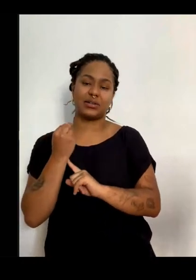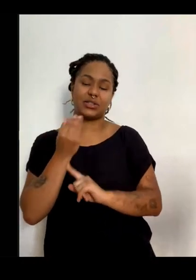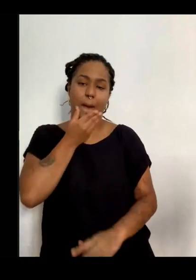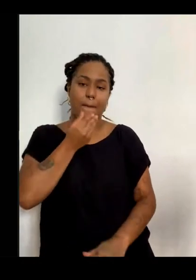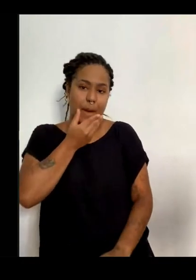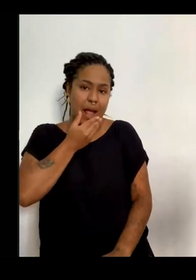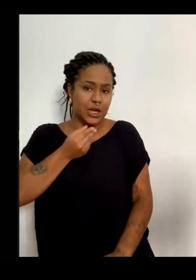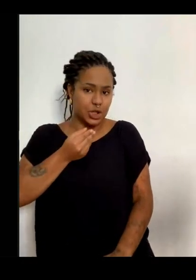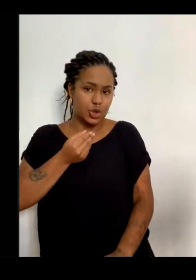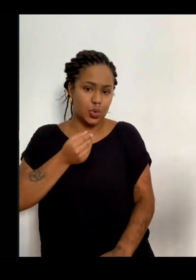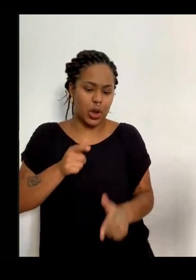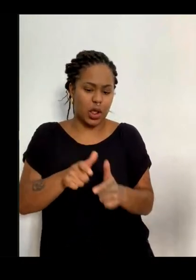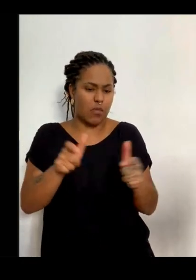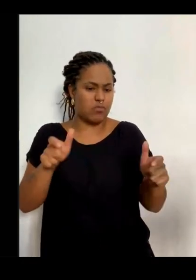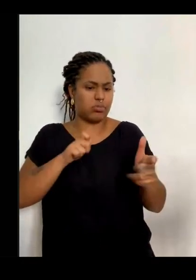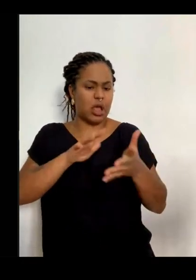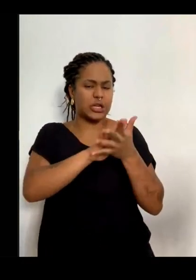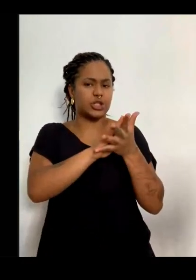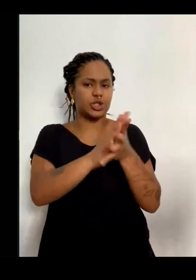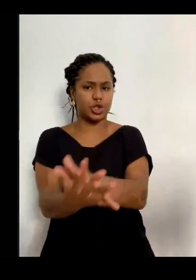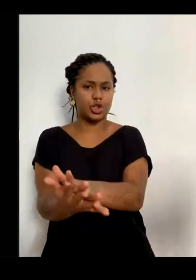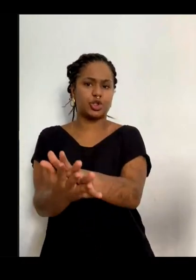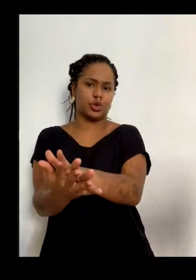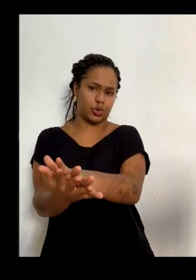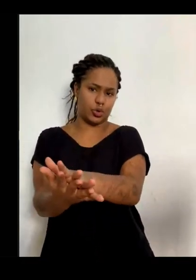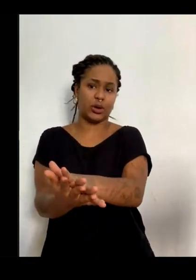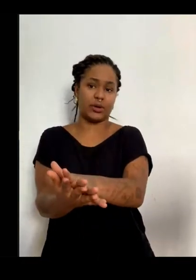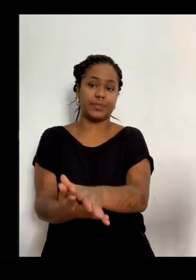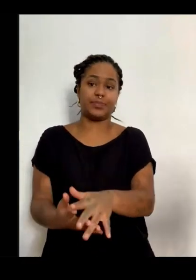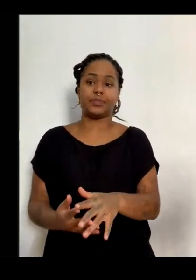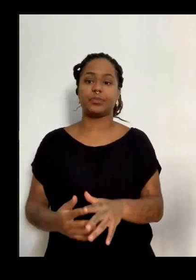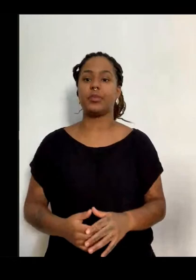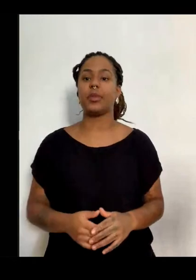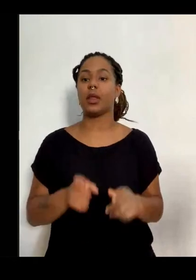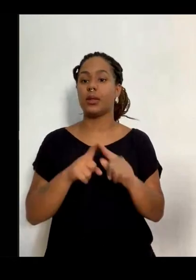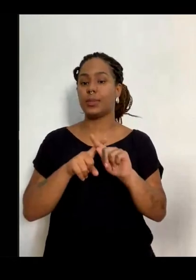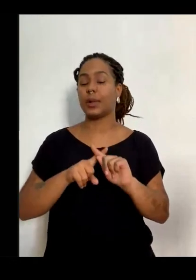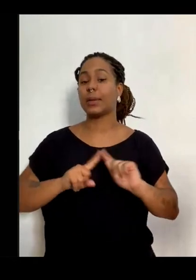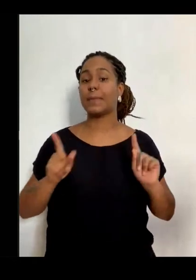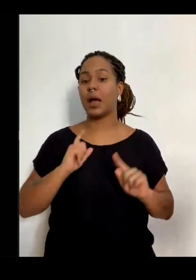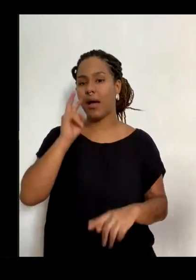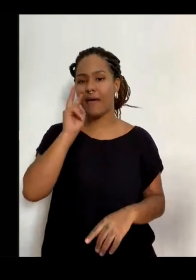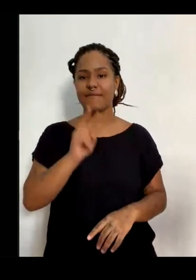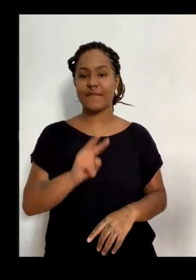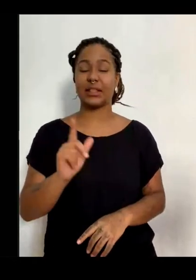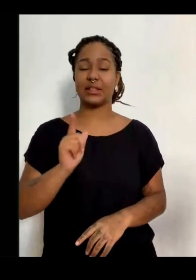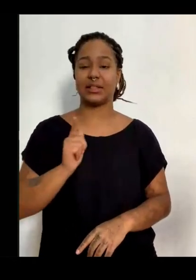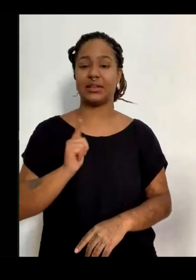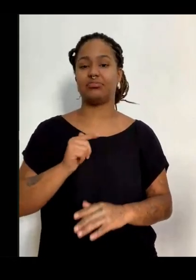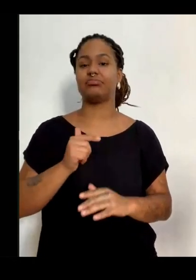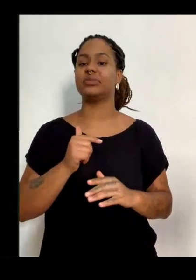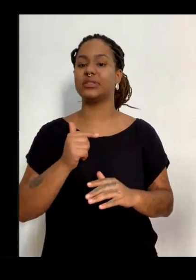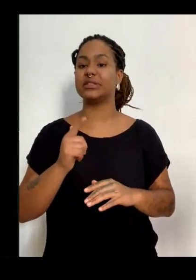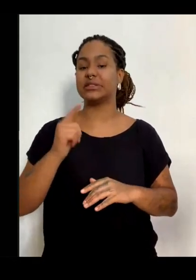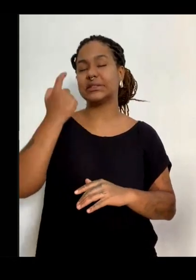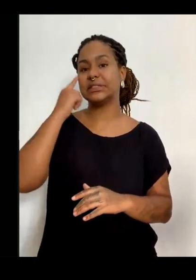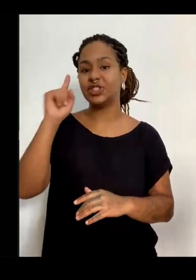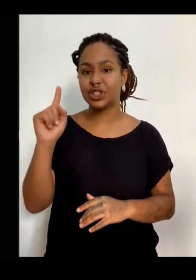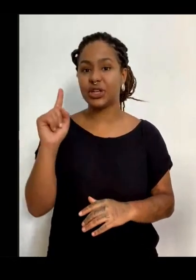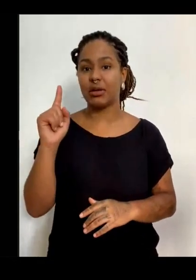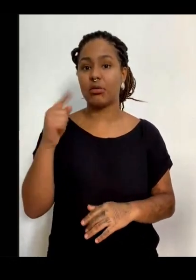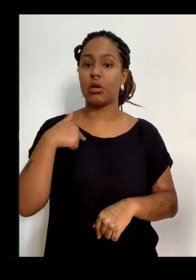indicated by the dates actually I started before Richard Sarah and Michael Heiser